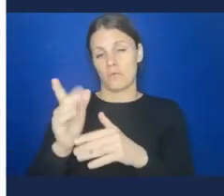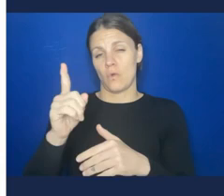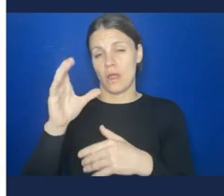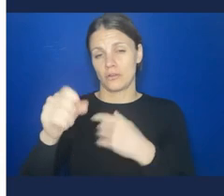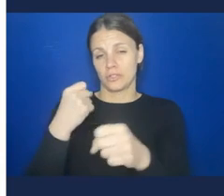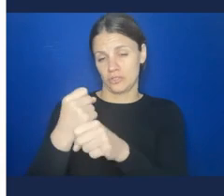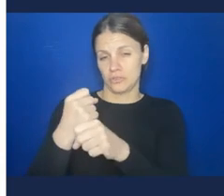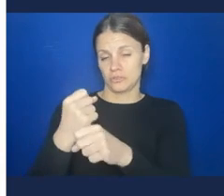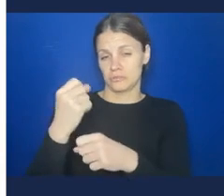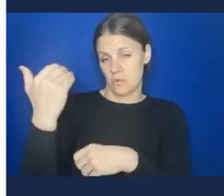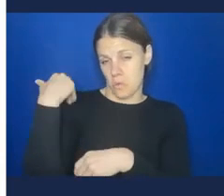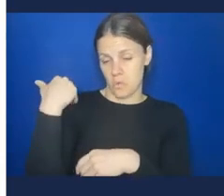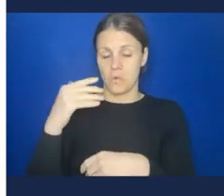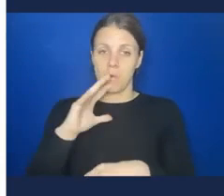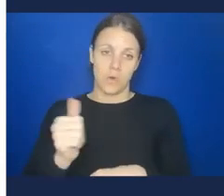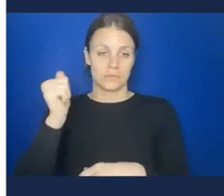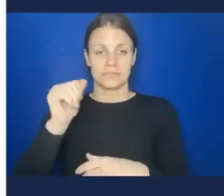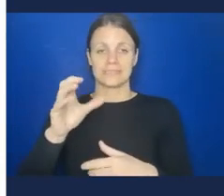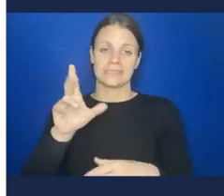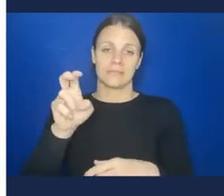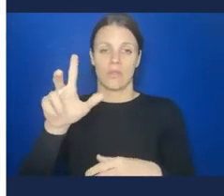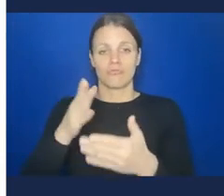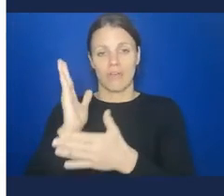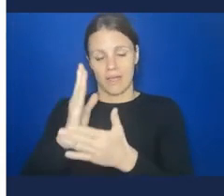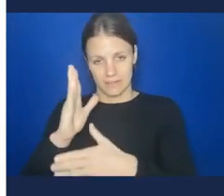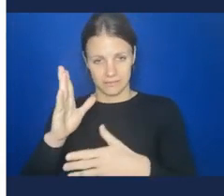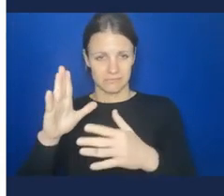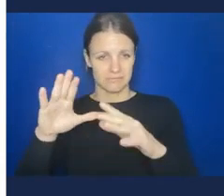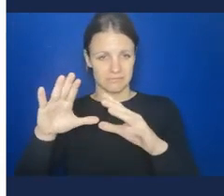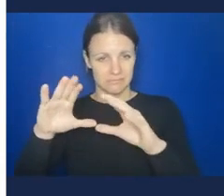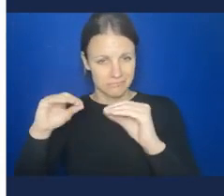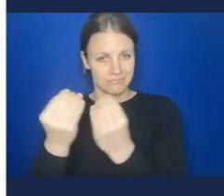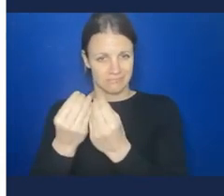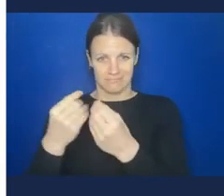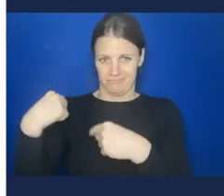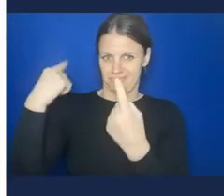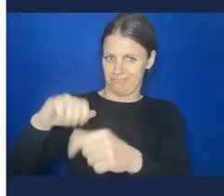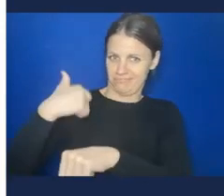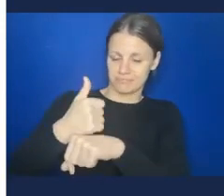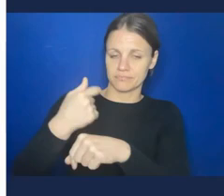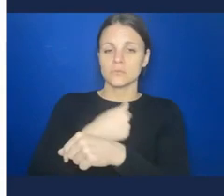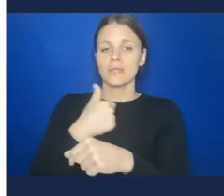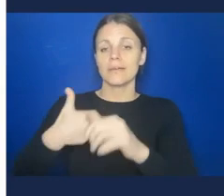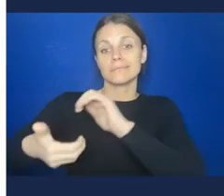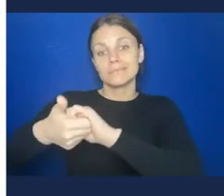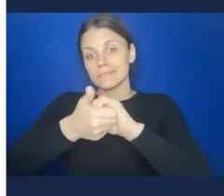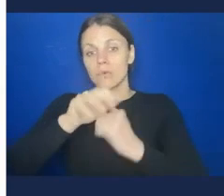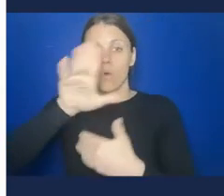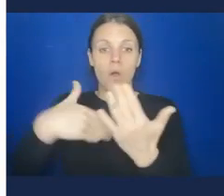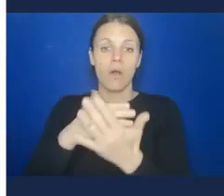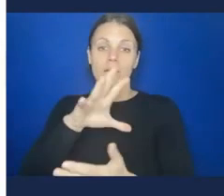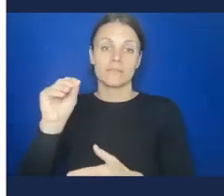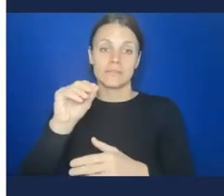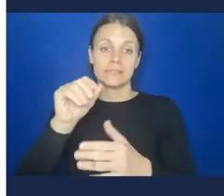civil liberties organizations around. We have affiliates in all 50 states, including 3 in California. We have a